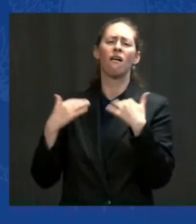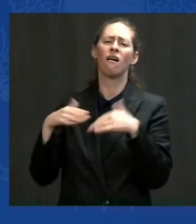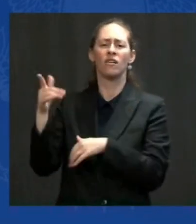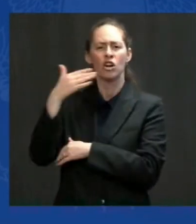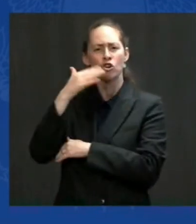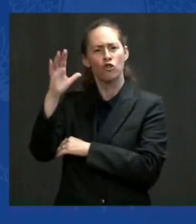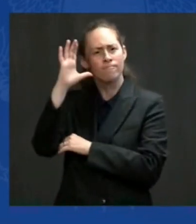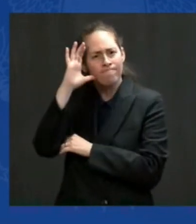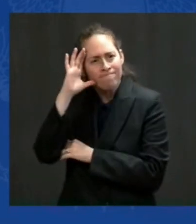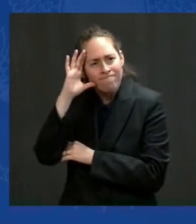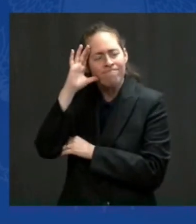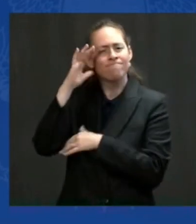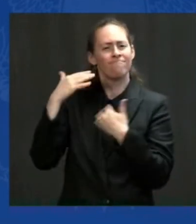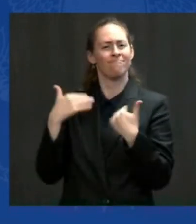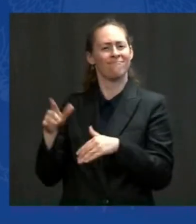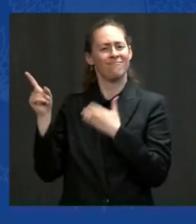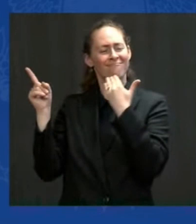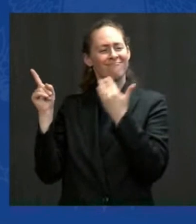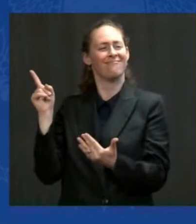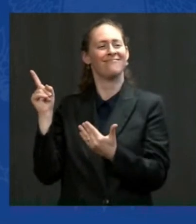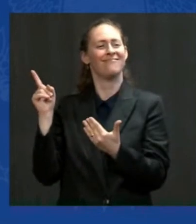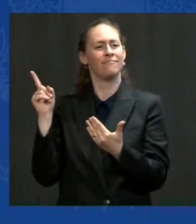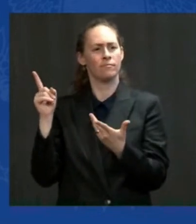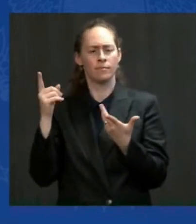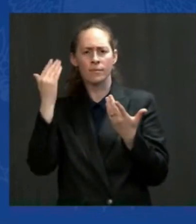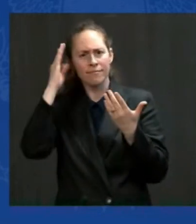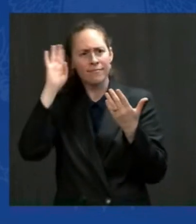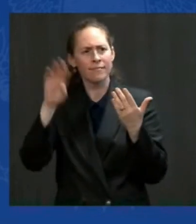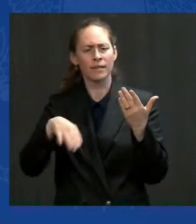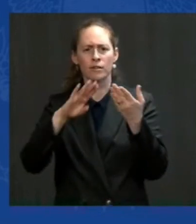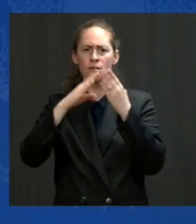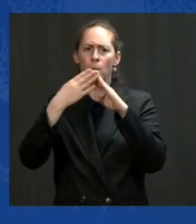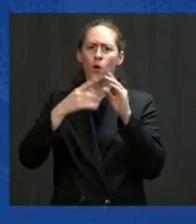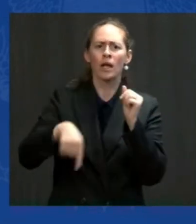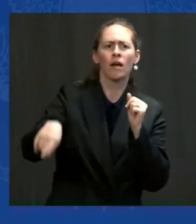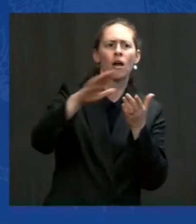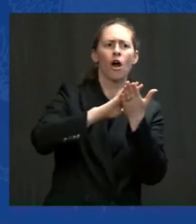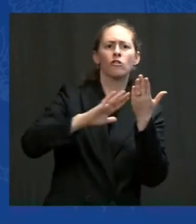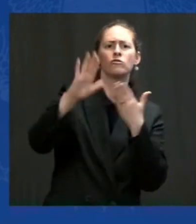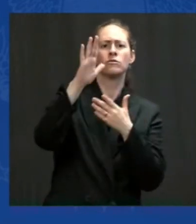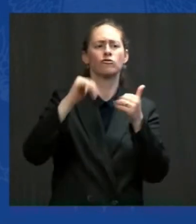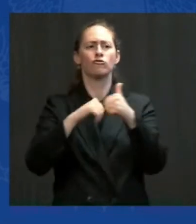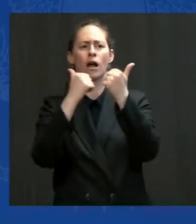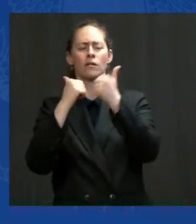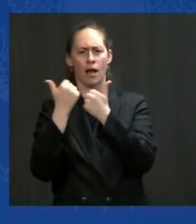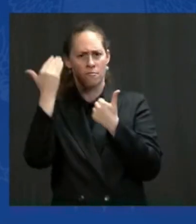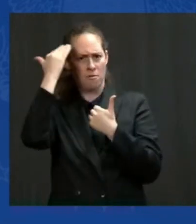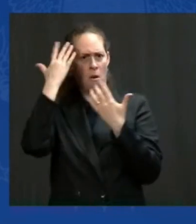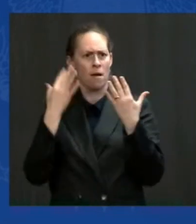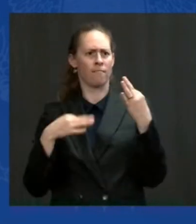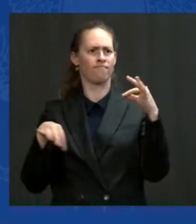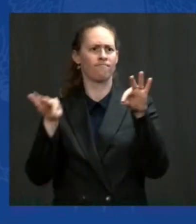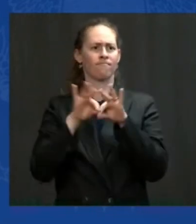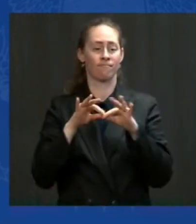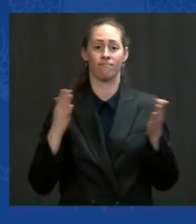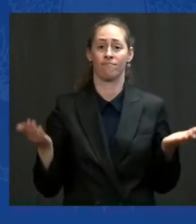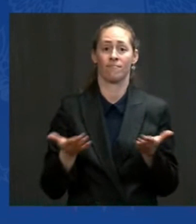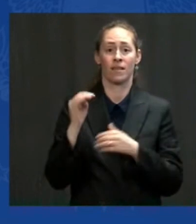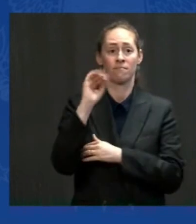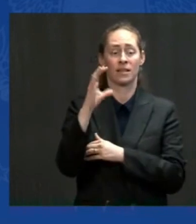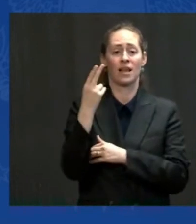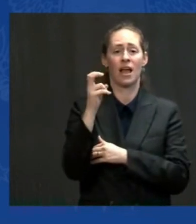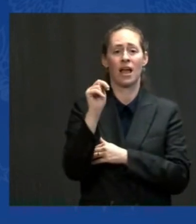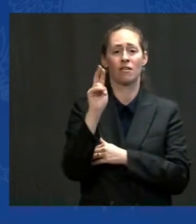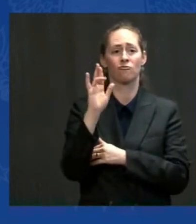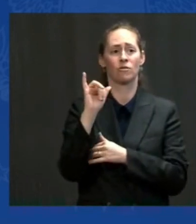the challenge of making community college education a priority. McHenry County deserves a talented workforce,